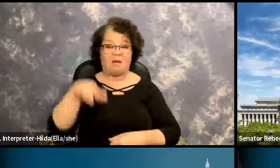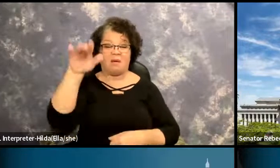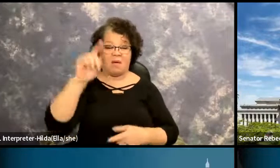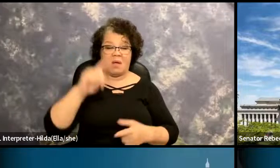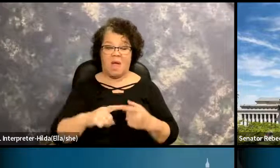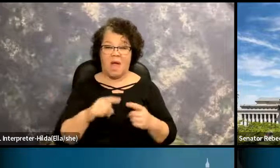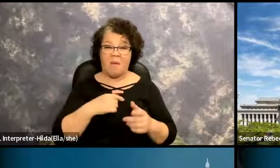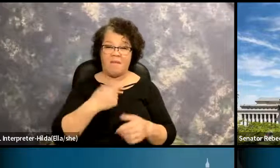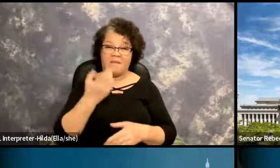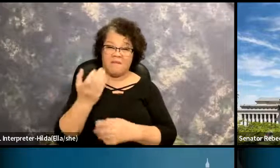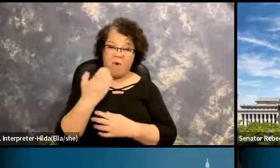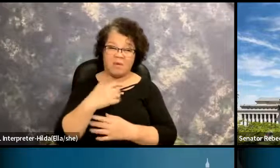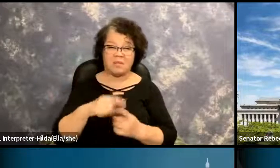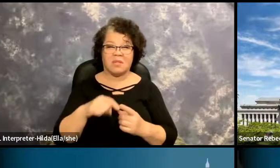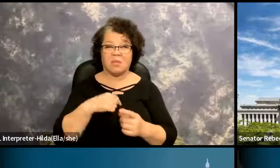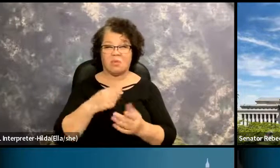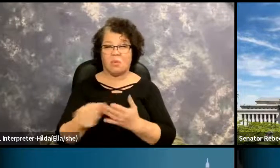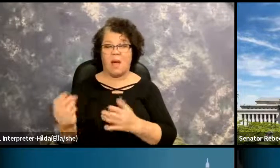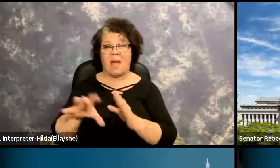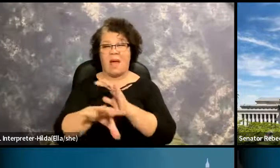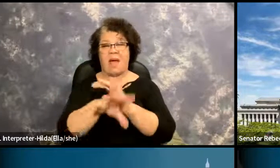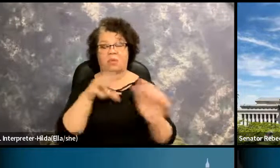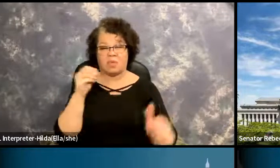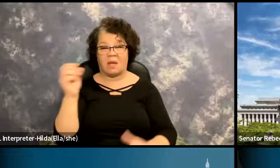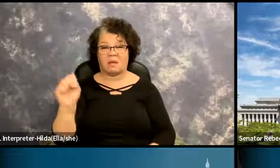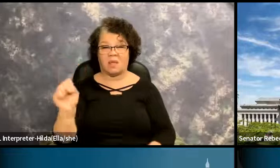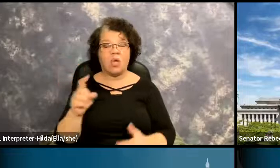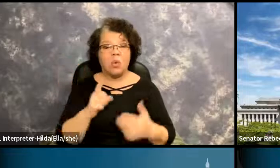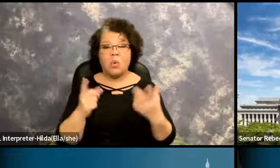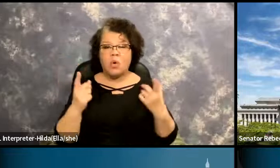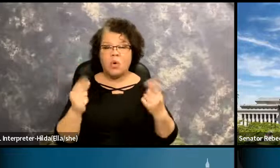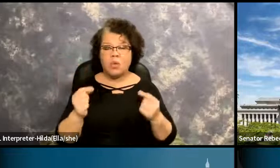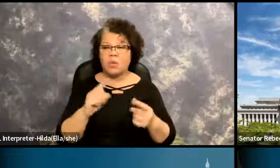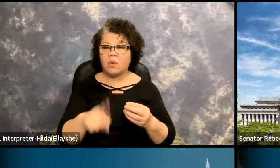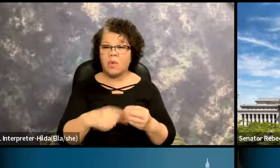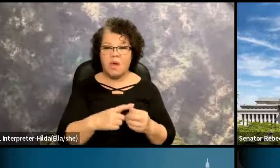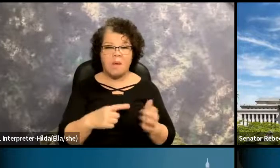Seattle. What is being done about affordable housing and business ownership?